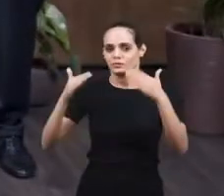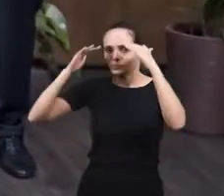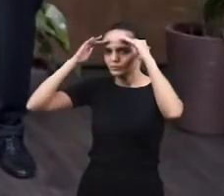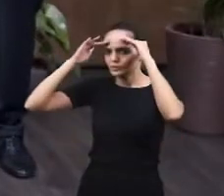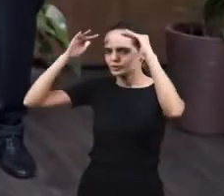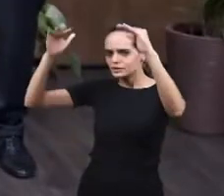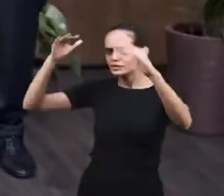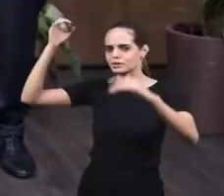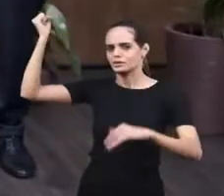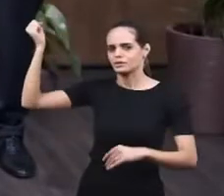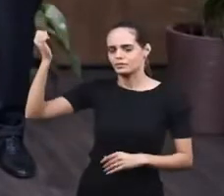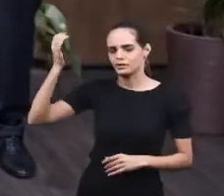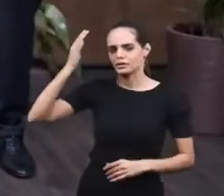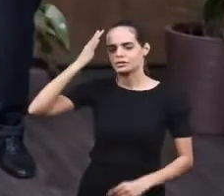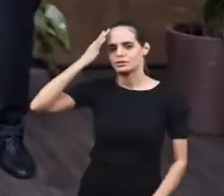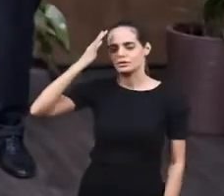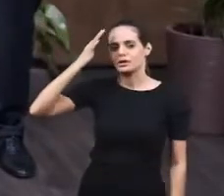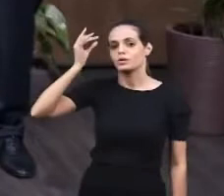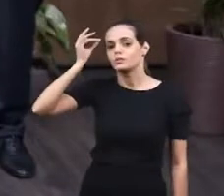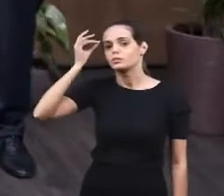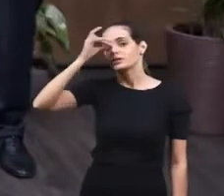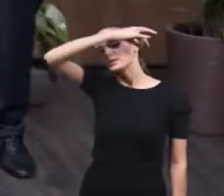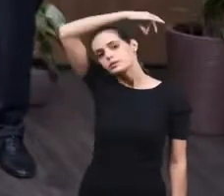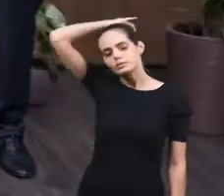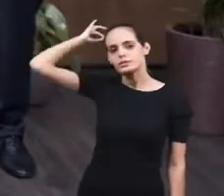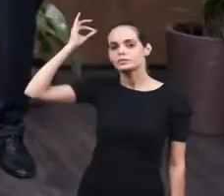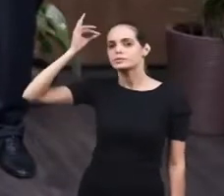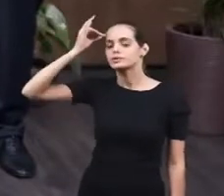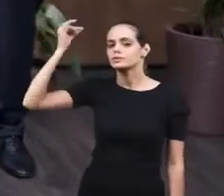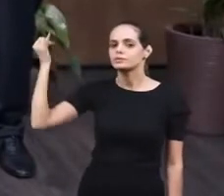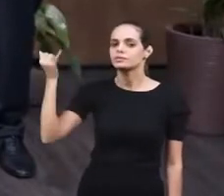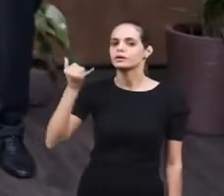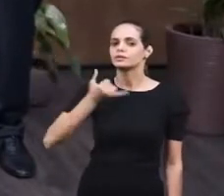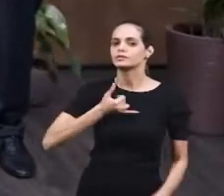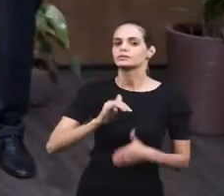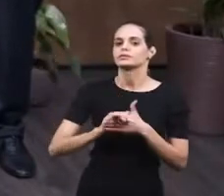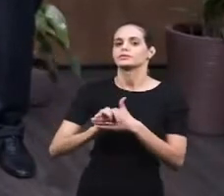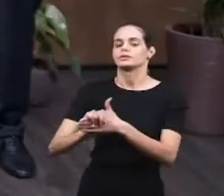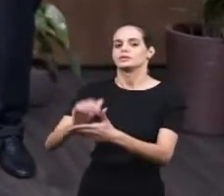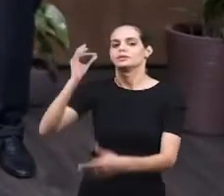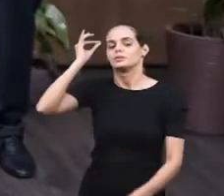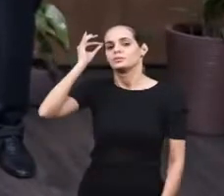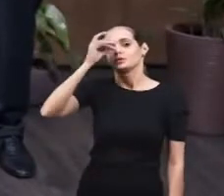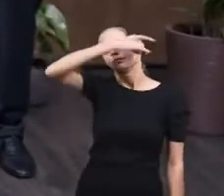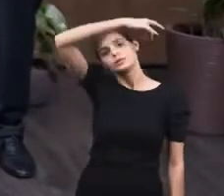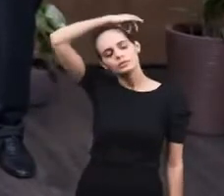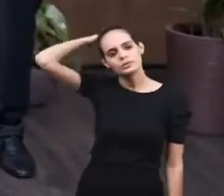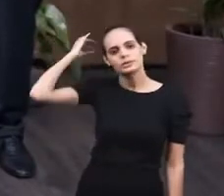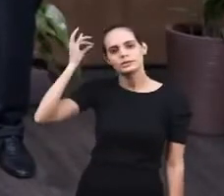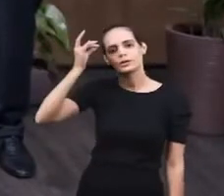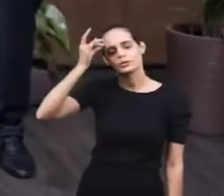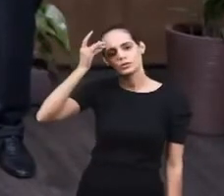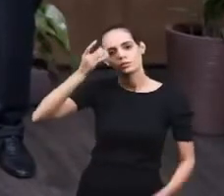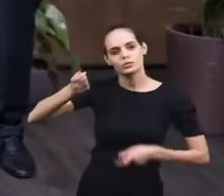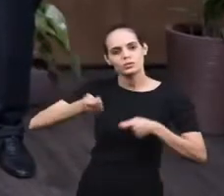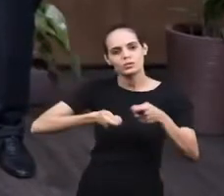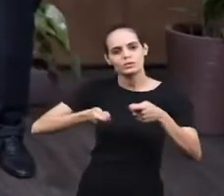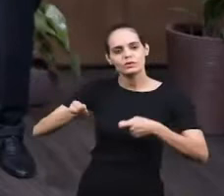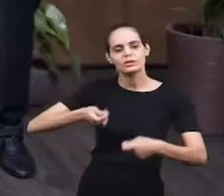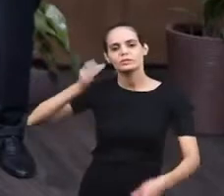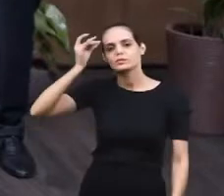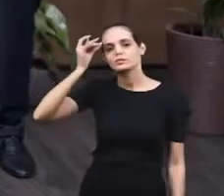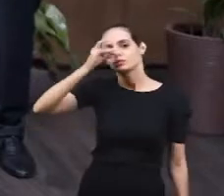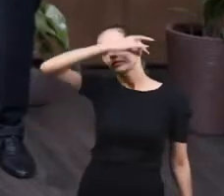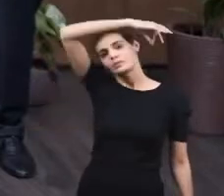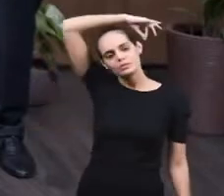And so, Sergio, in obedience, in revelation, hearing and listening to the voice of the Spirit and the direction of the Holy Spirit, under